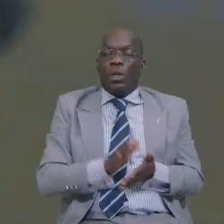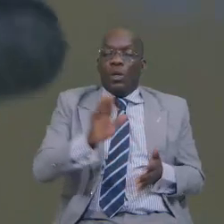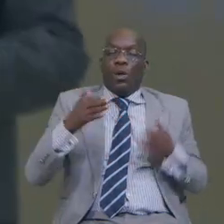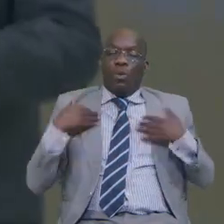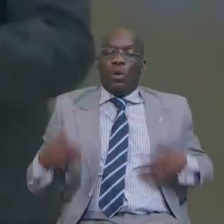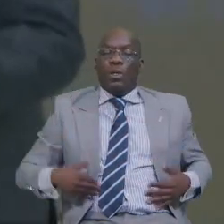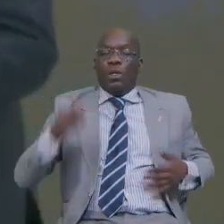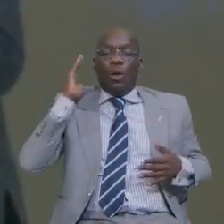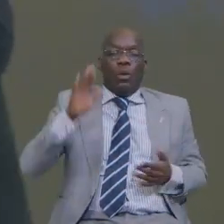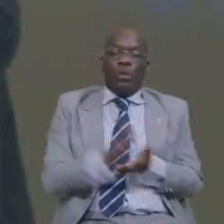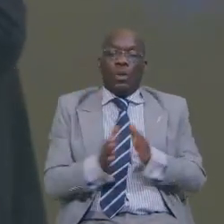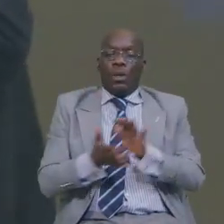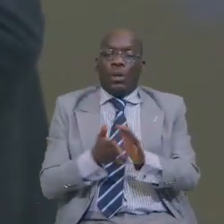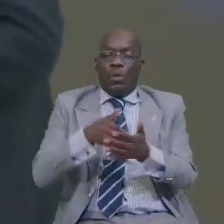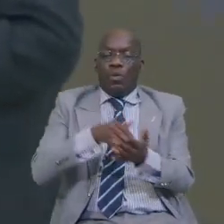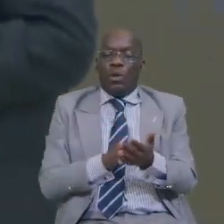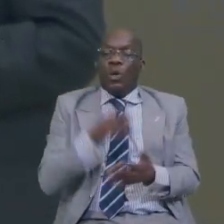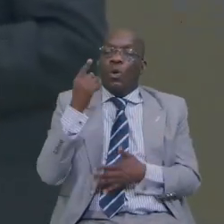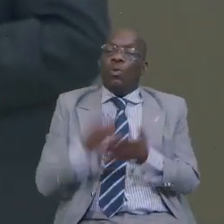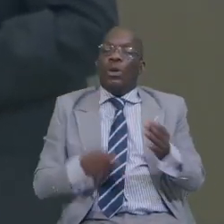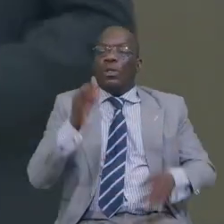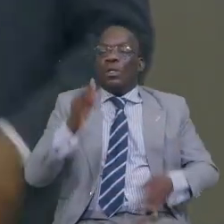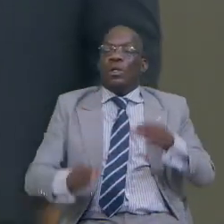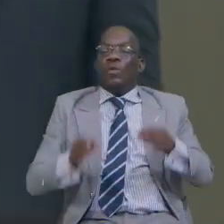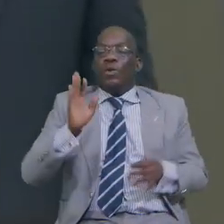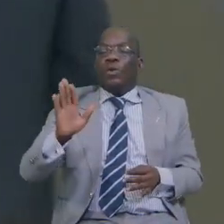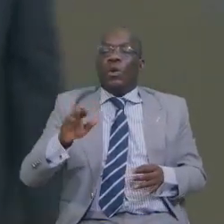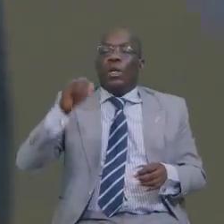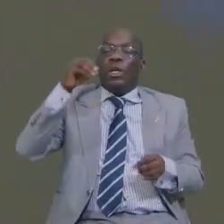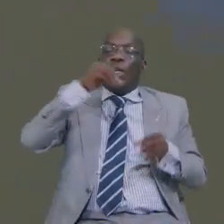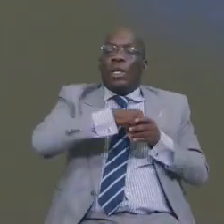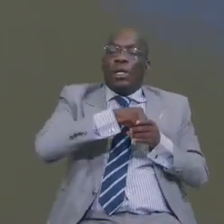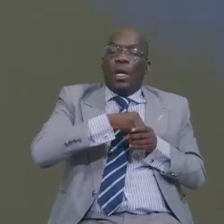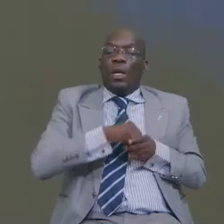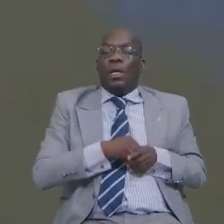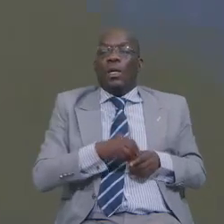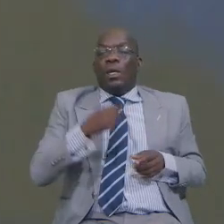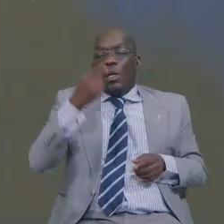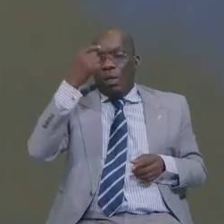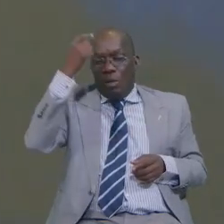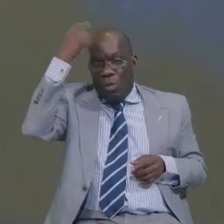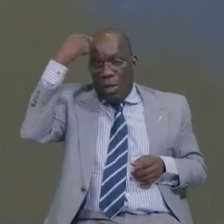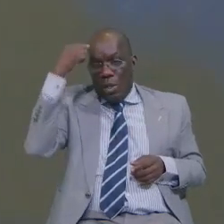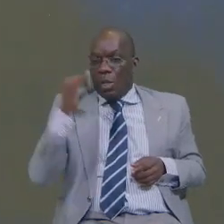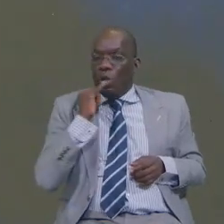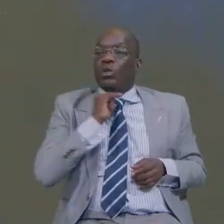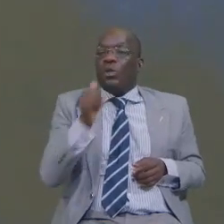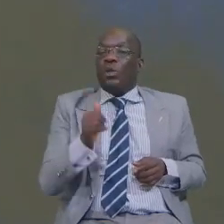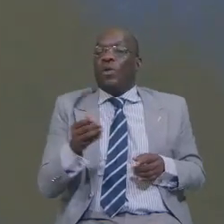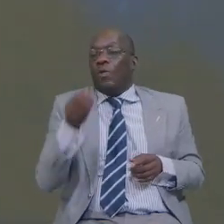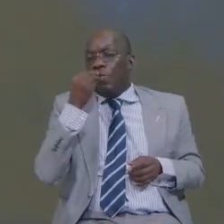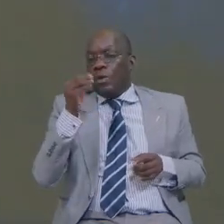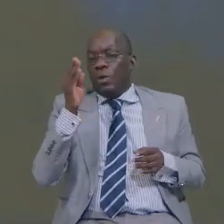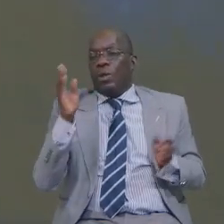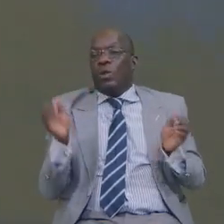What if your inner man is not being fed by the appropriate food? You know, as